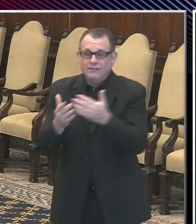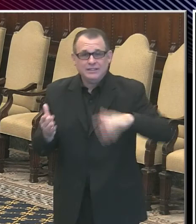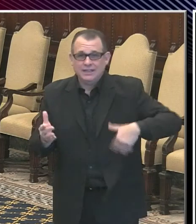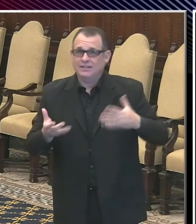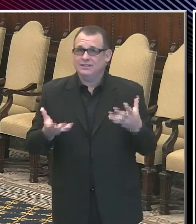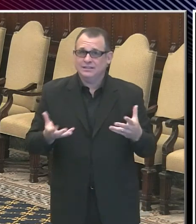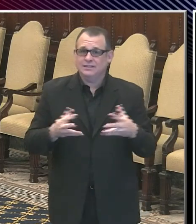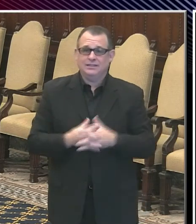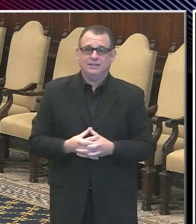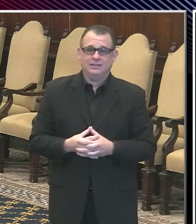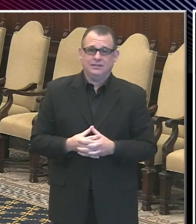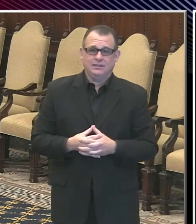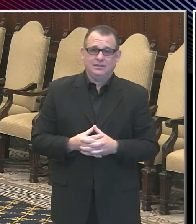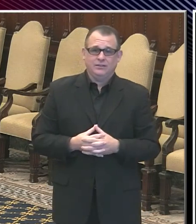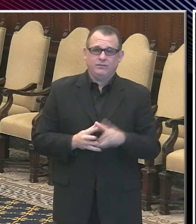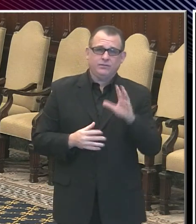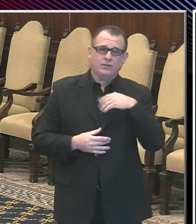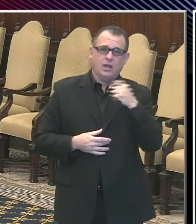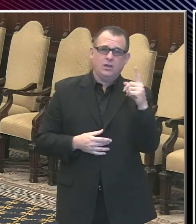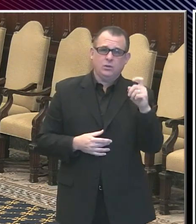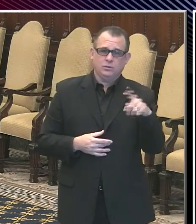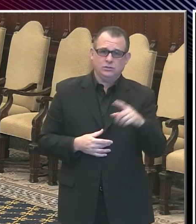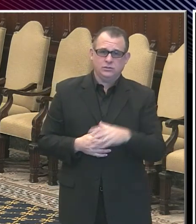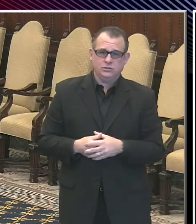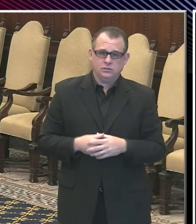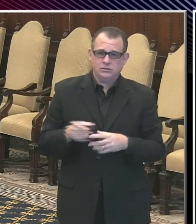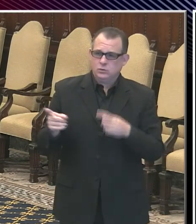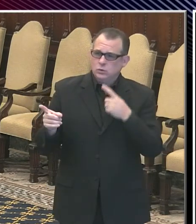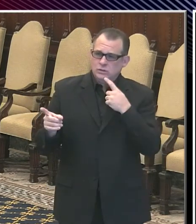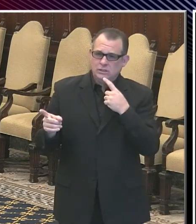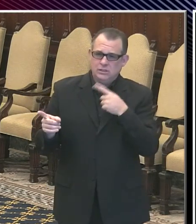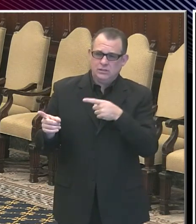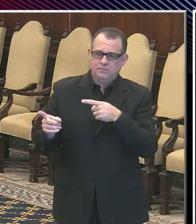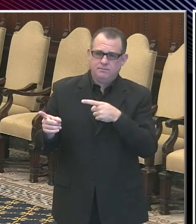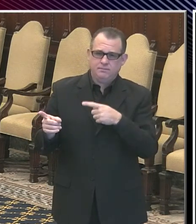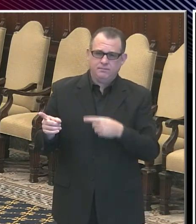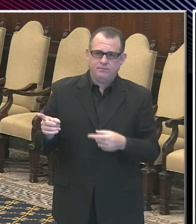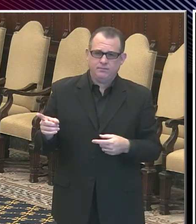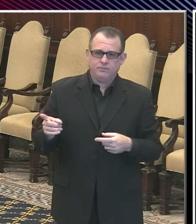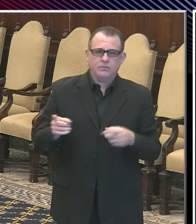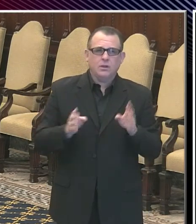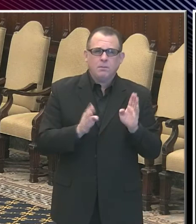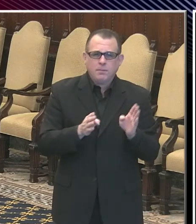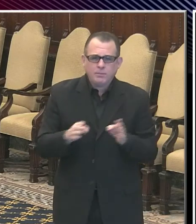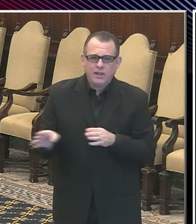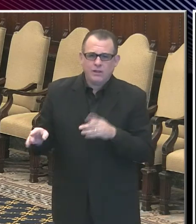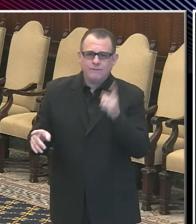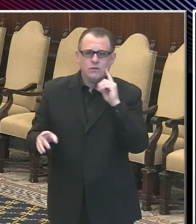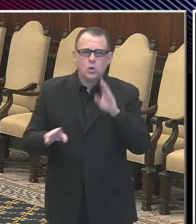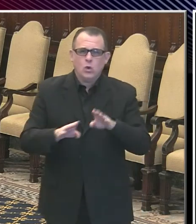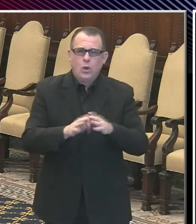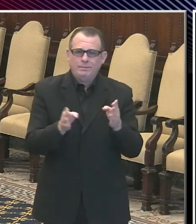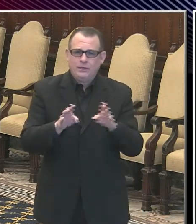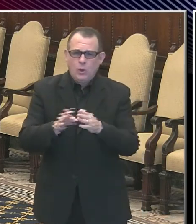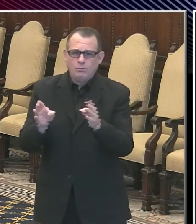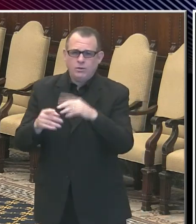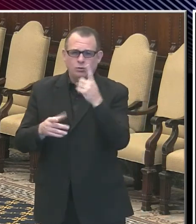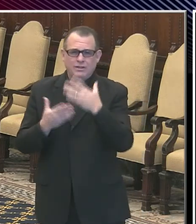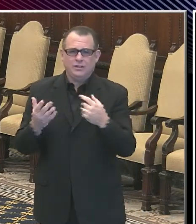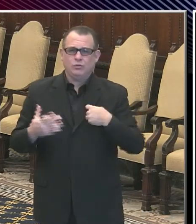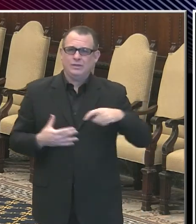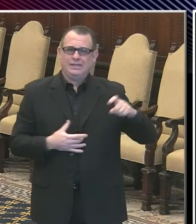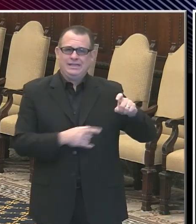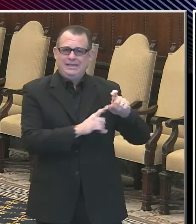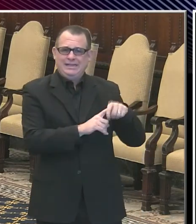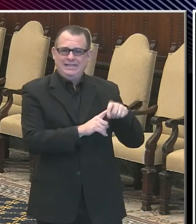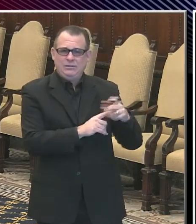second question. You said earlier in preparing for a reopening, one of the things we have to do